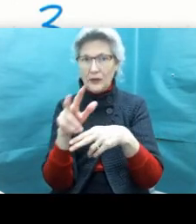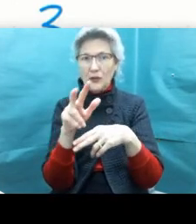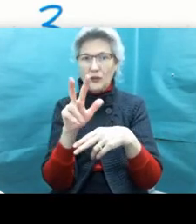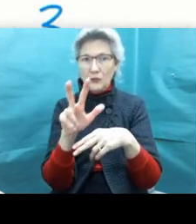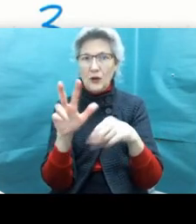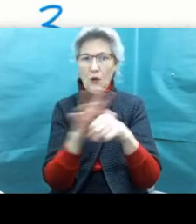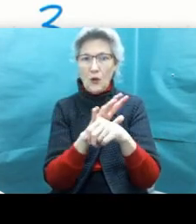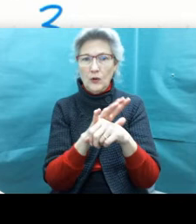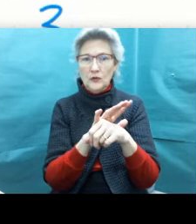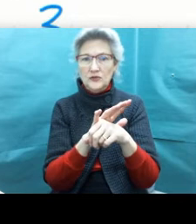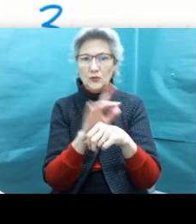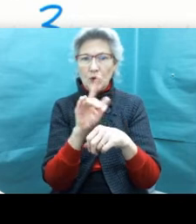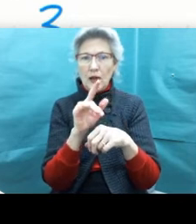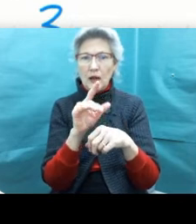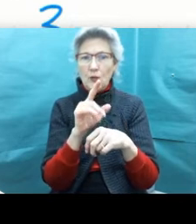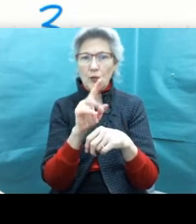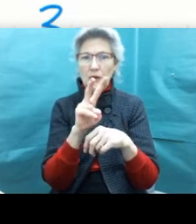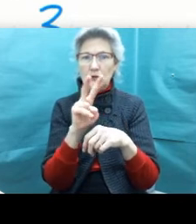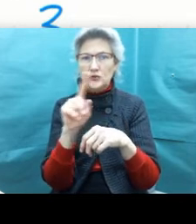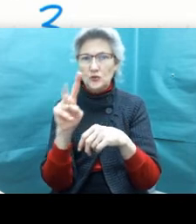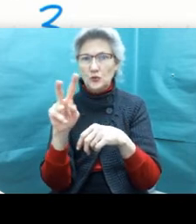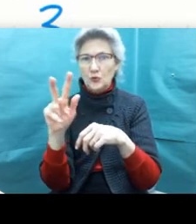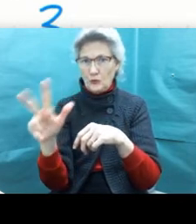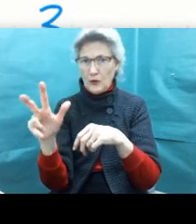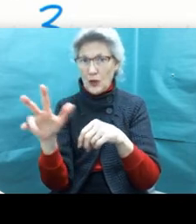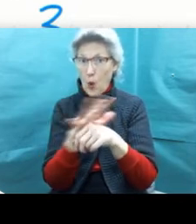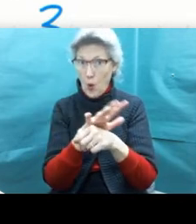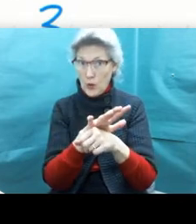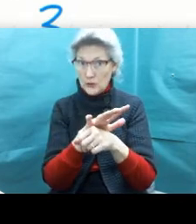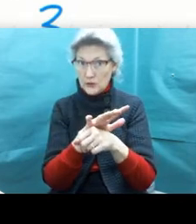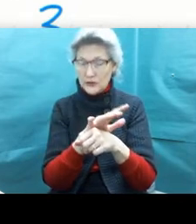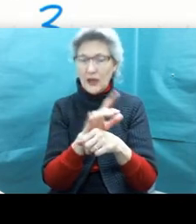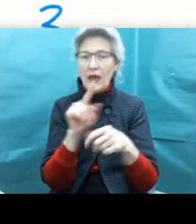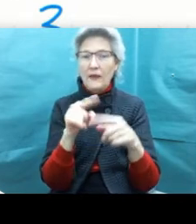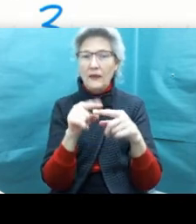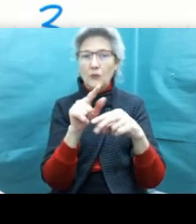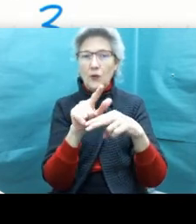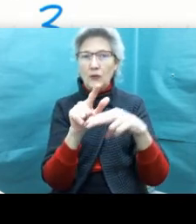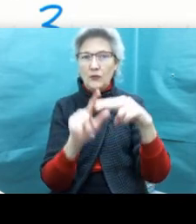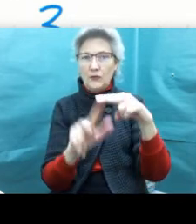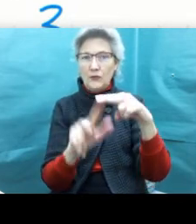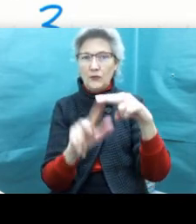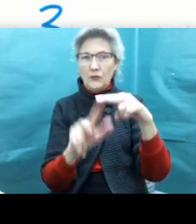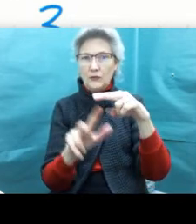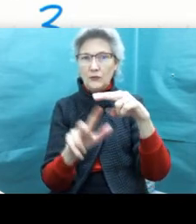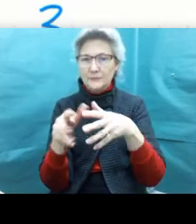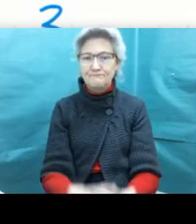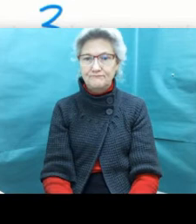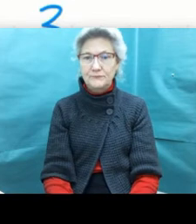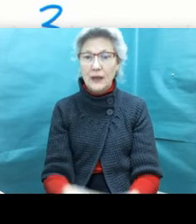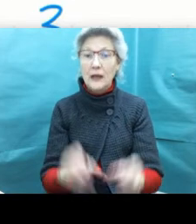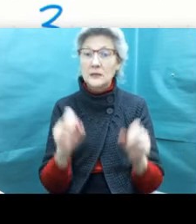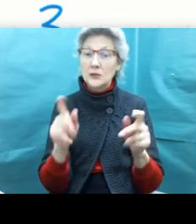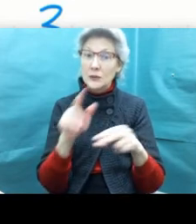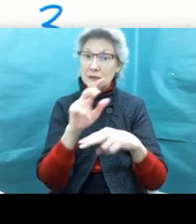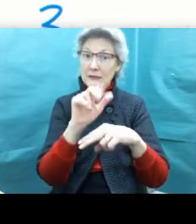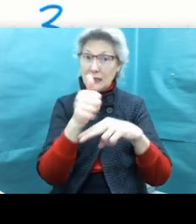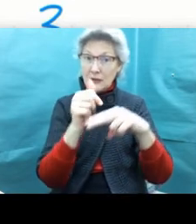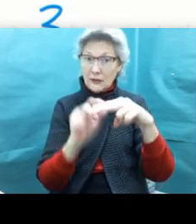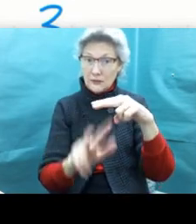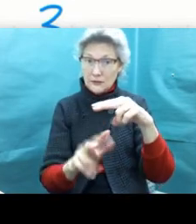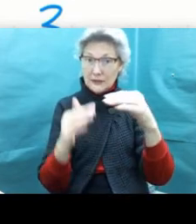3 wholes, because I have 1 hole, 2 wholes, 3 wholes, 3 wholes, and 1/3. Okay, so